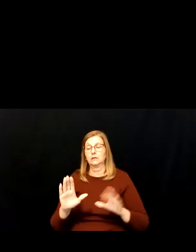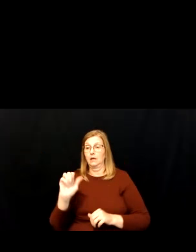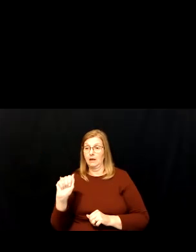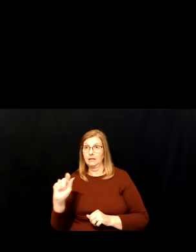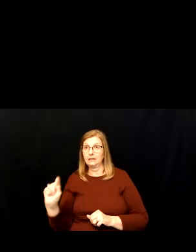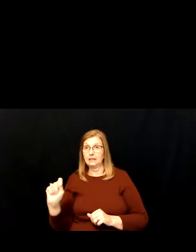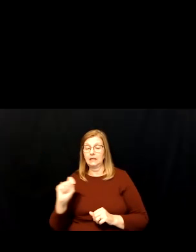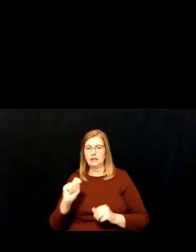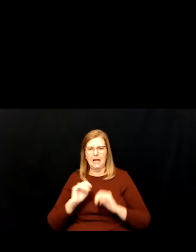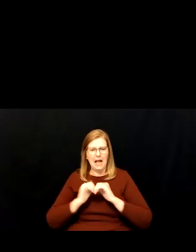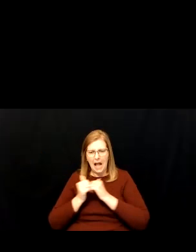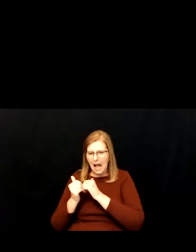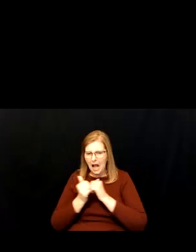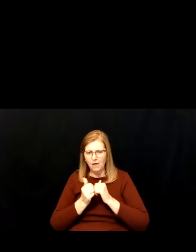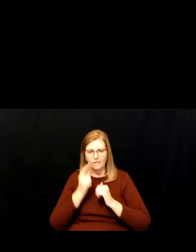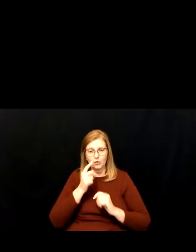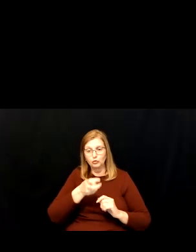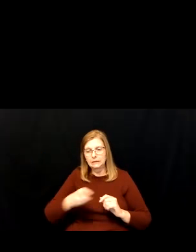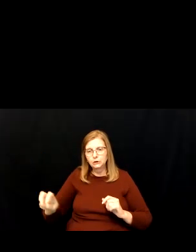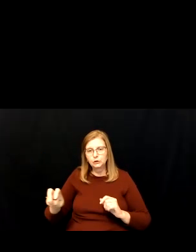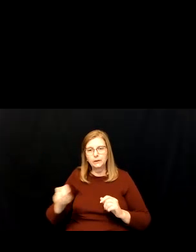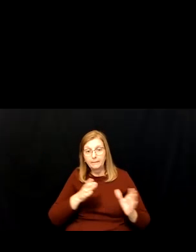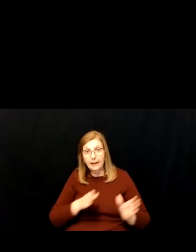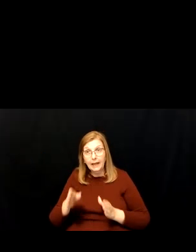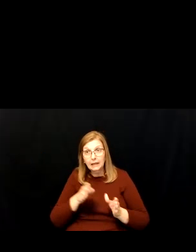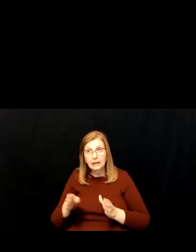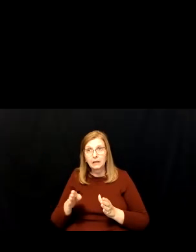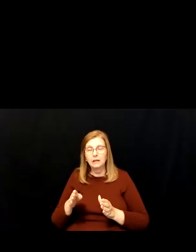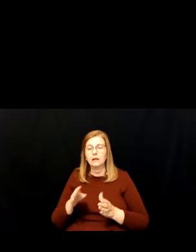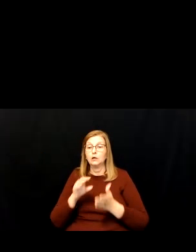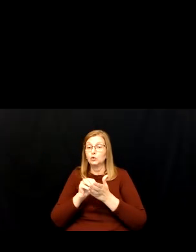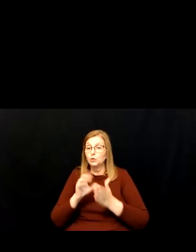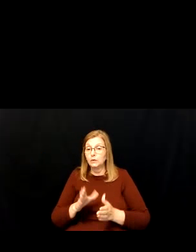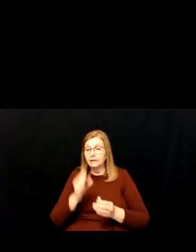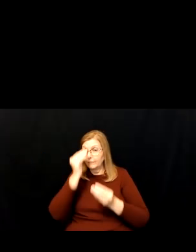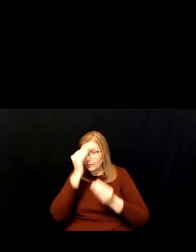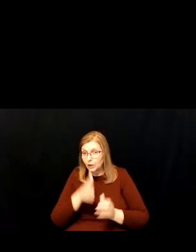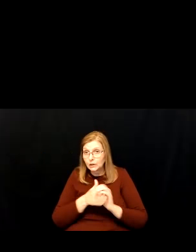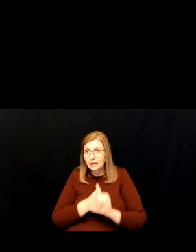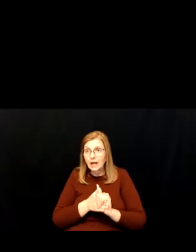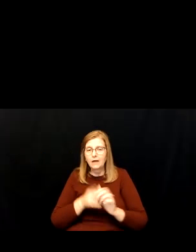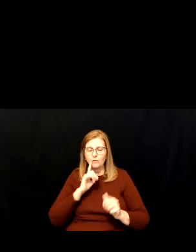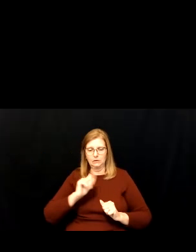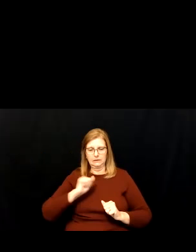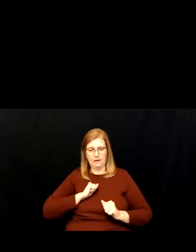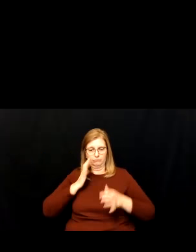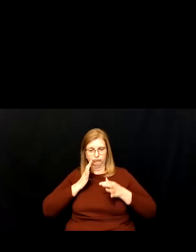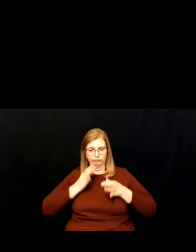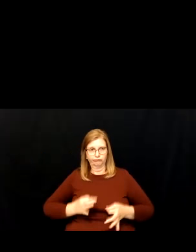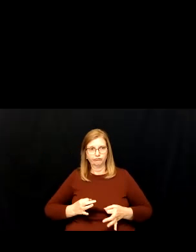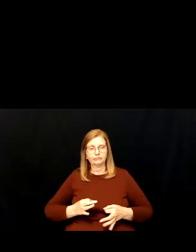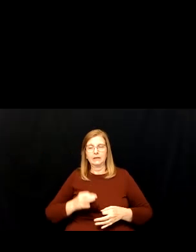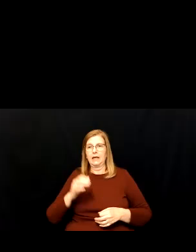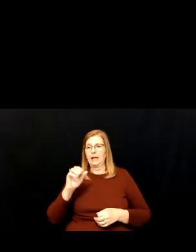technology protocol for transition planning. There's a student information guide for self-determination and assistive